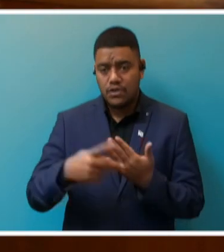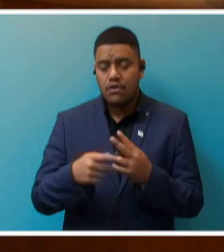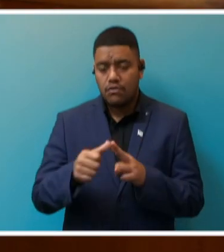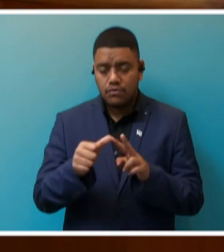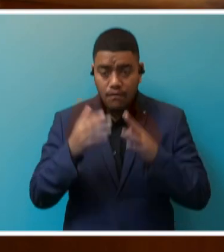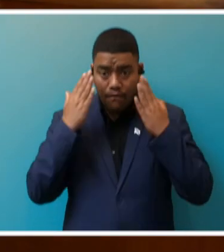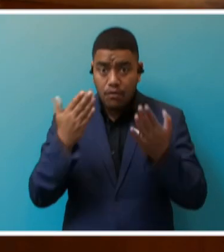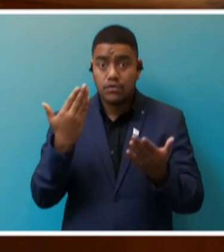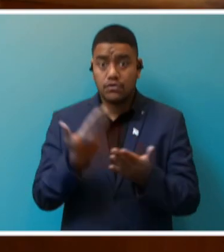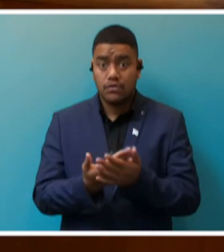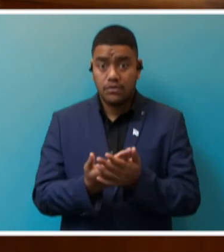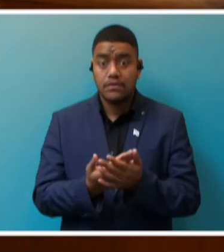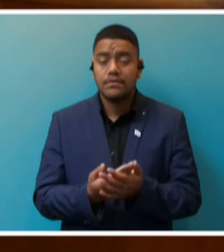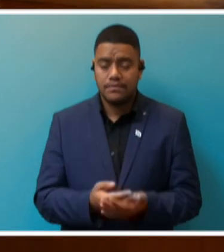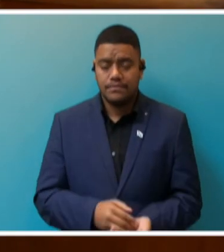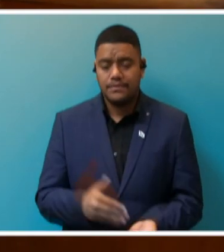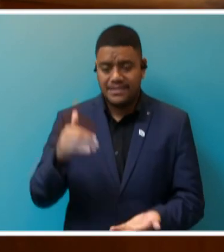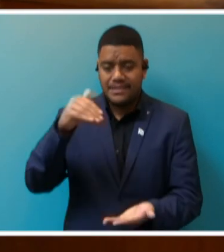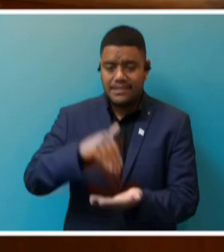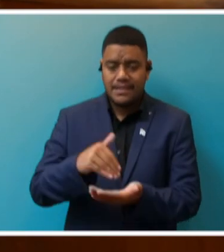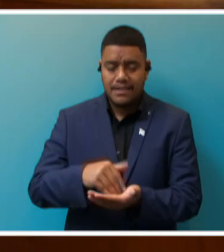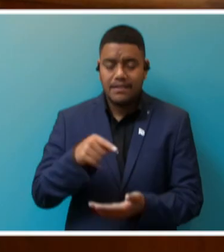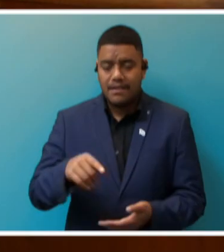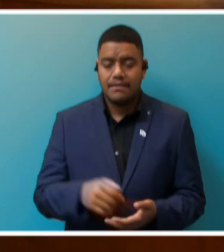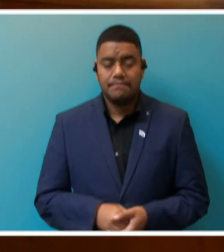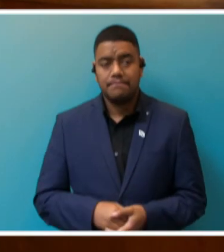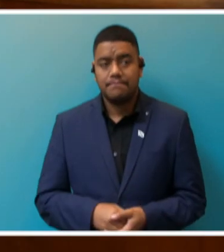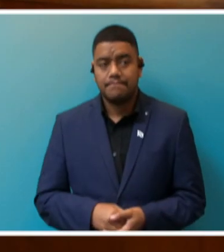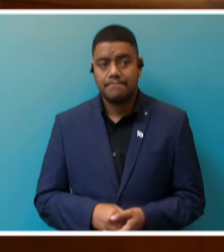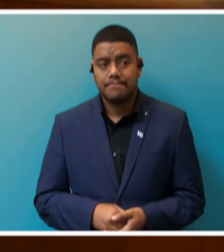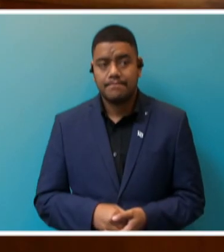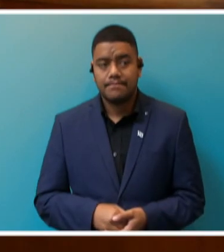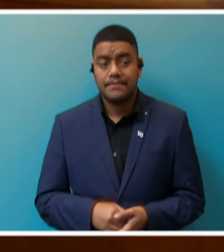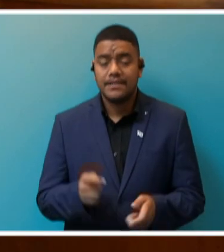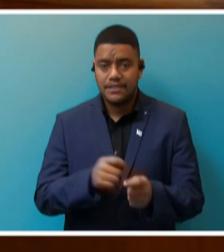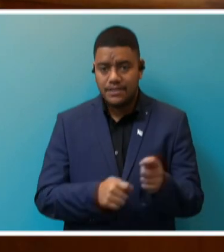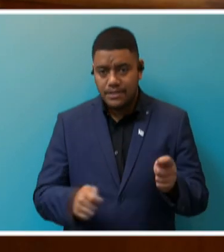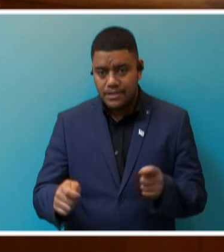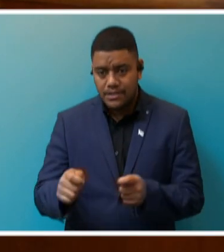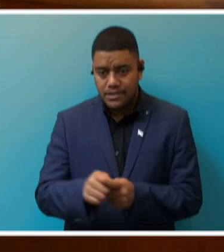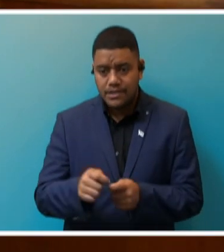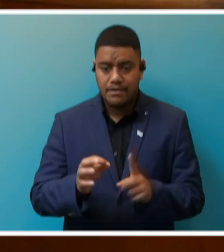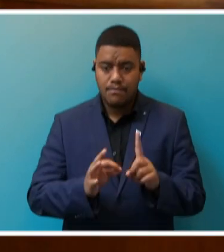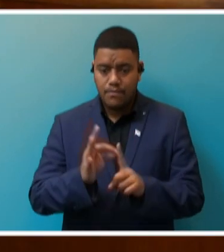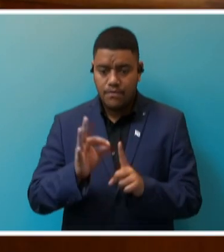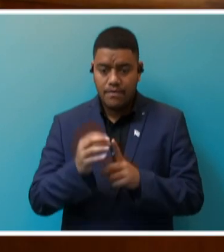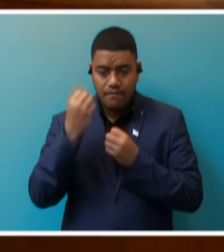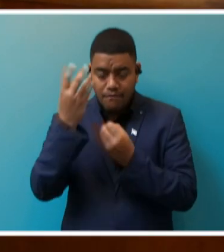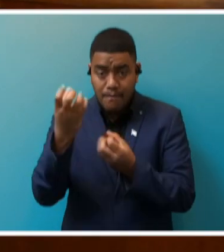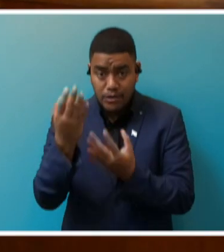focuses on strengthening regional cooperation by harmonizing trade procedures, improving information